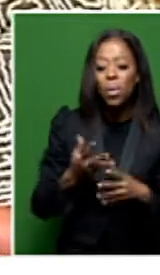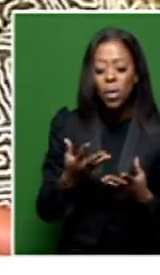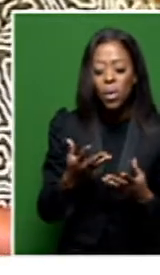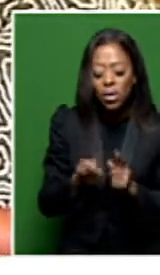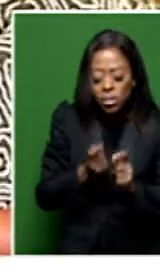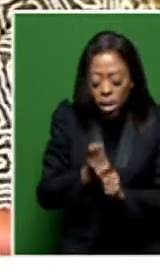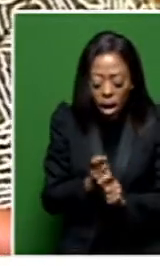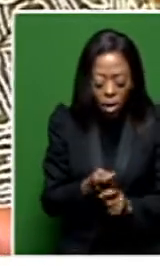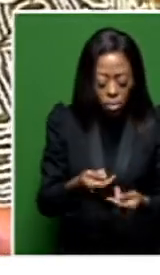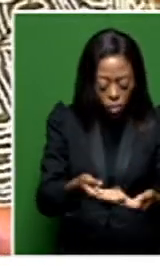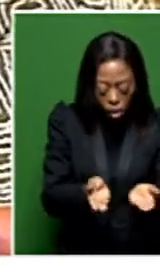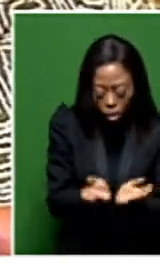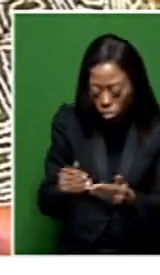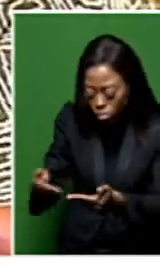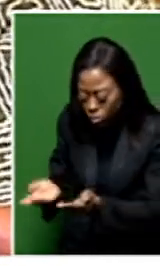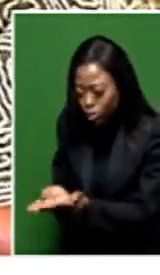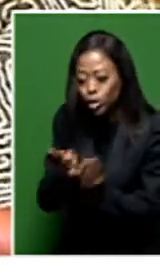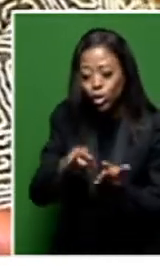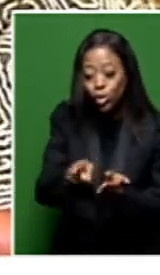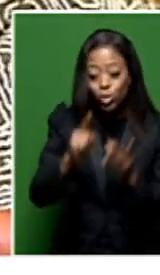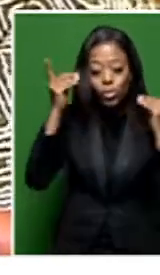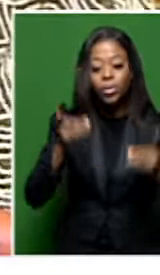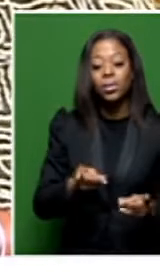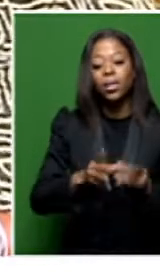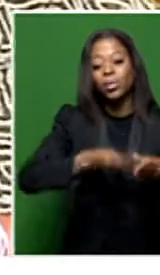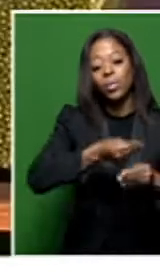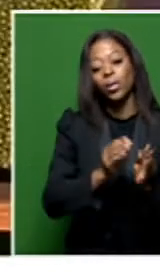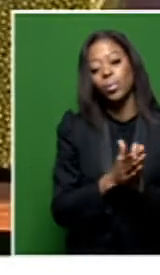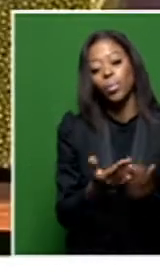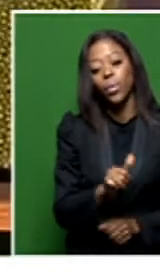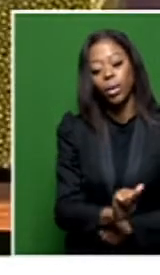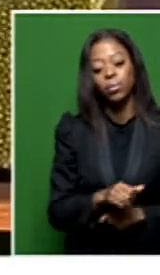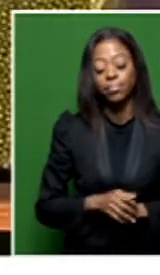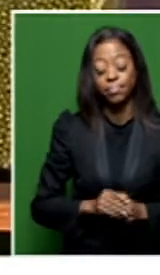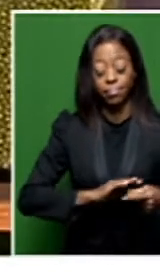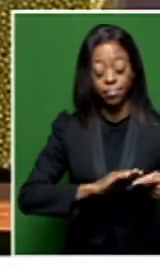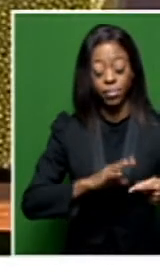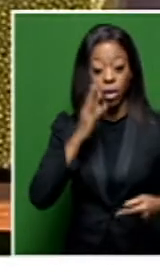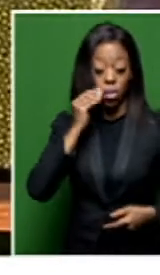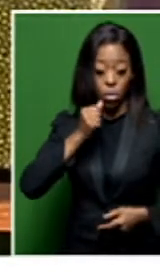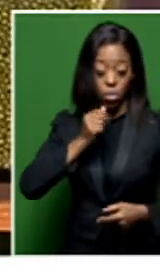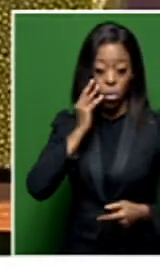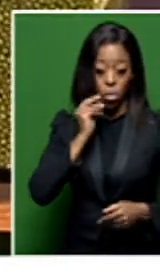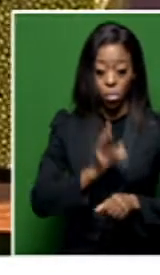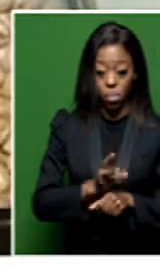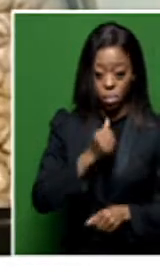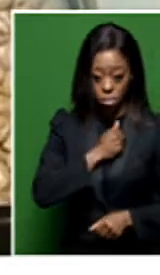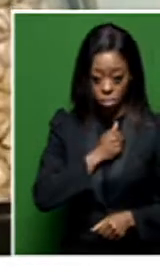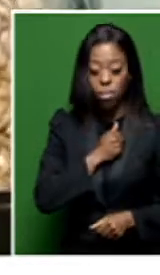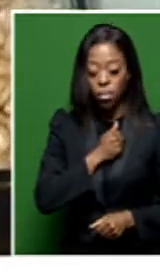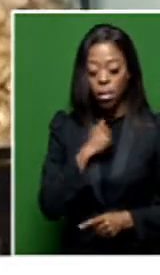recipes that you've decided to include on your debut book. Yes. So my one grandmother was a subsistence